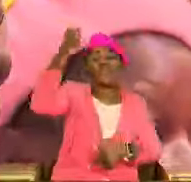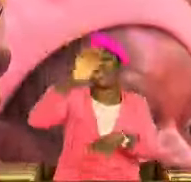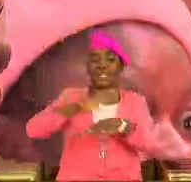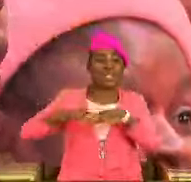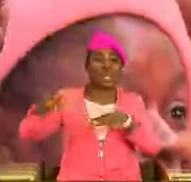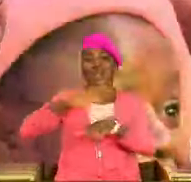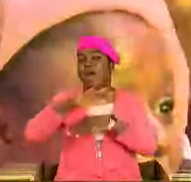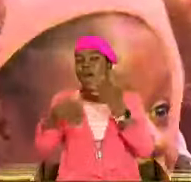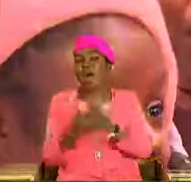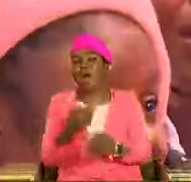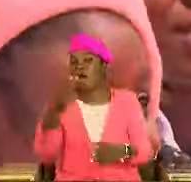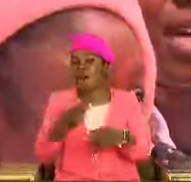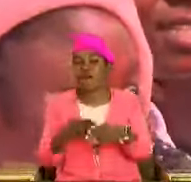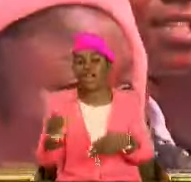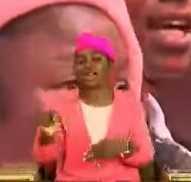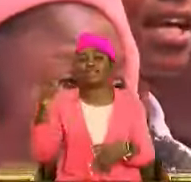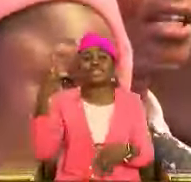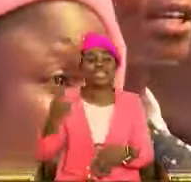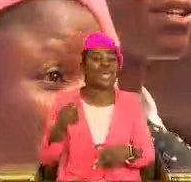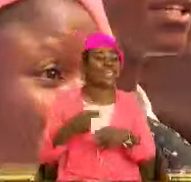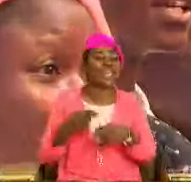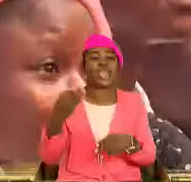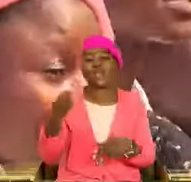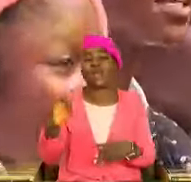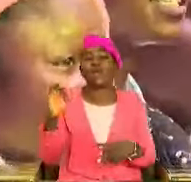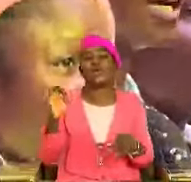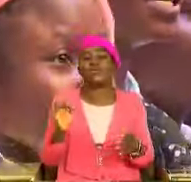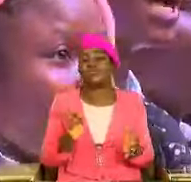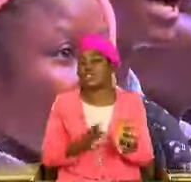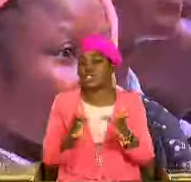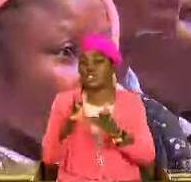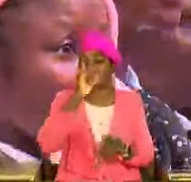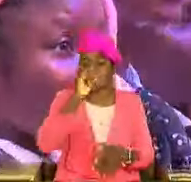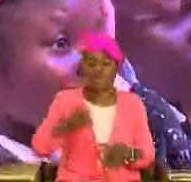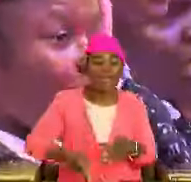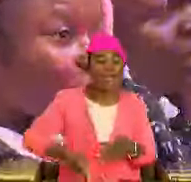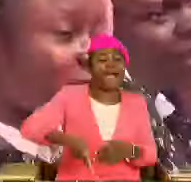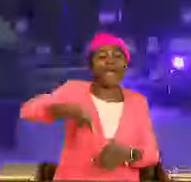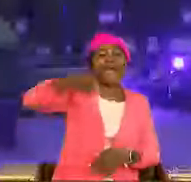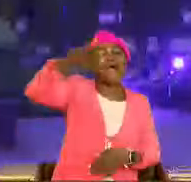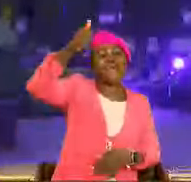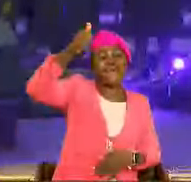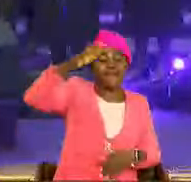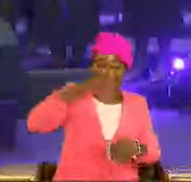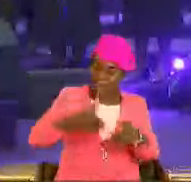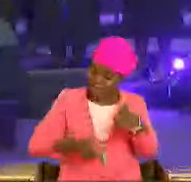every the name of Jesus the name